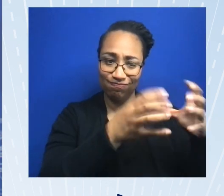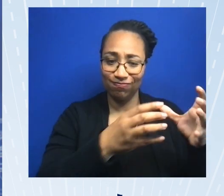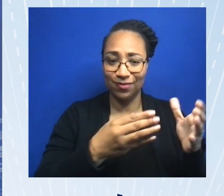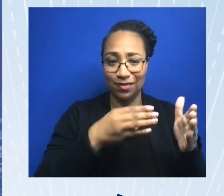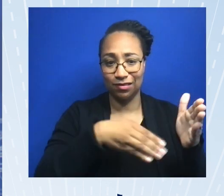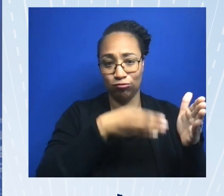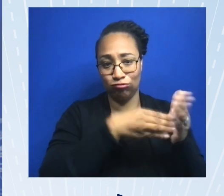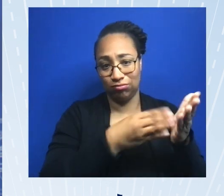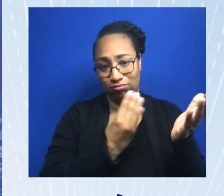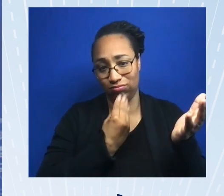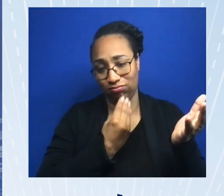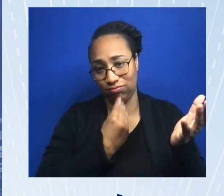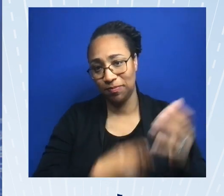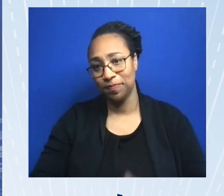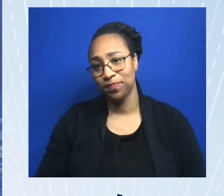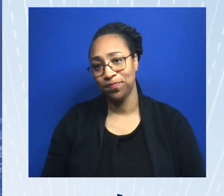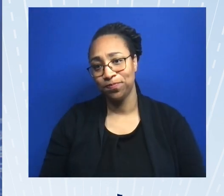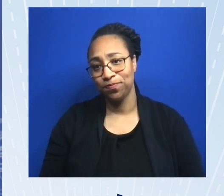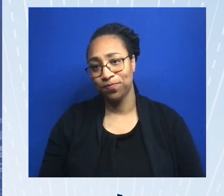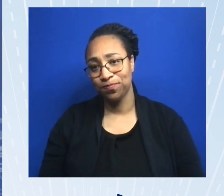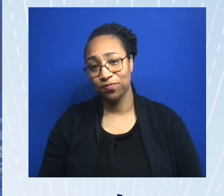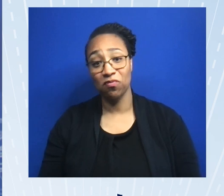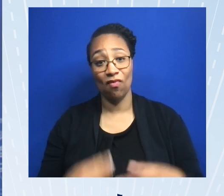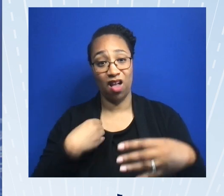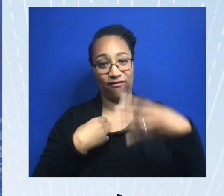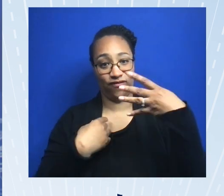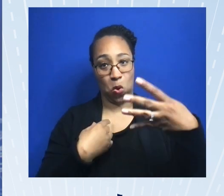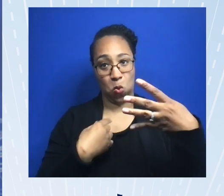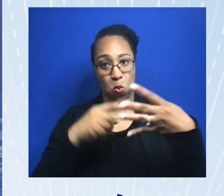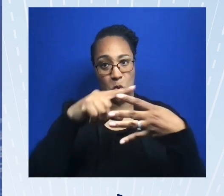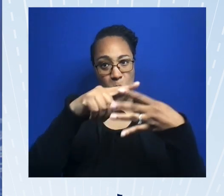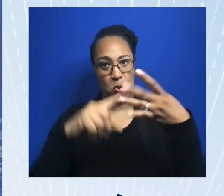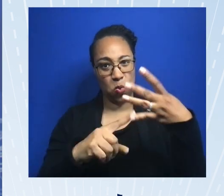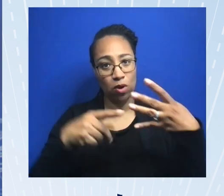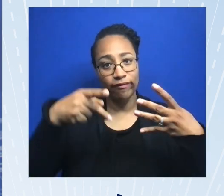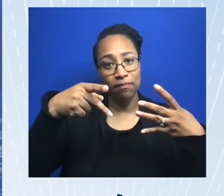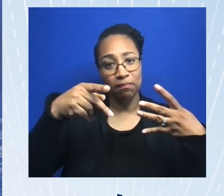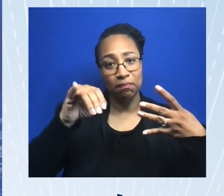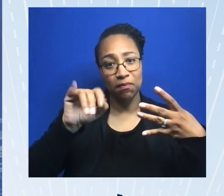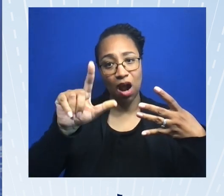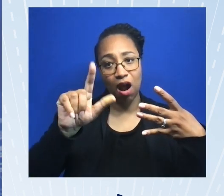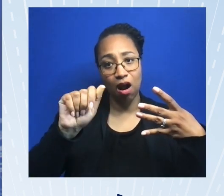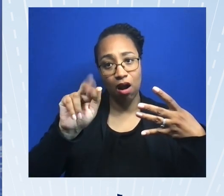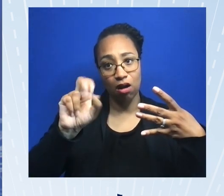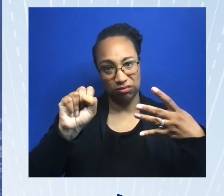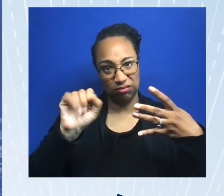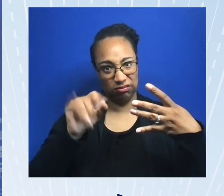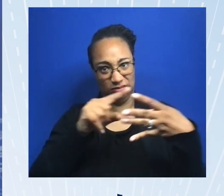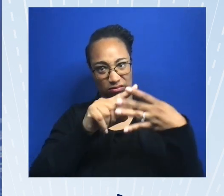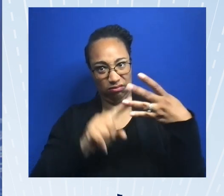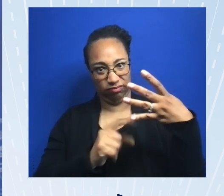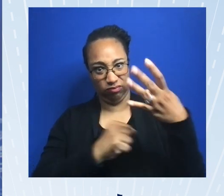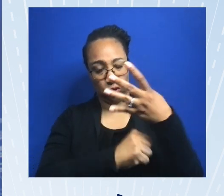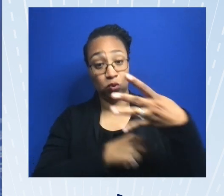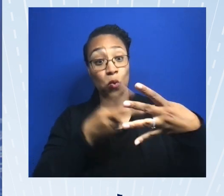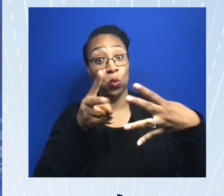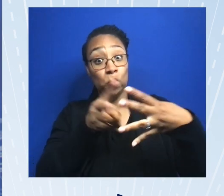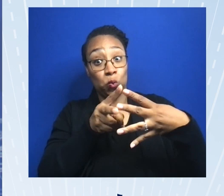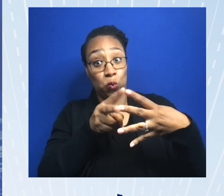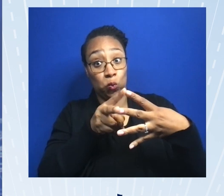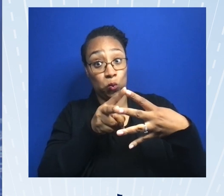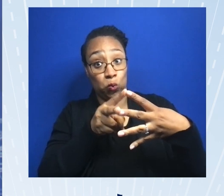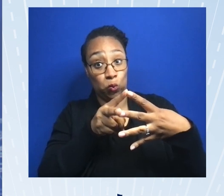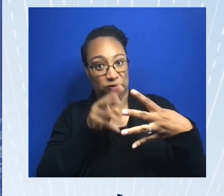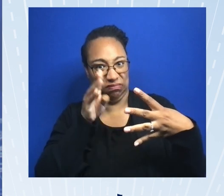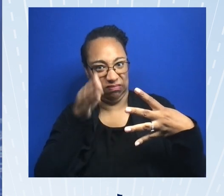few examples of actions we're announcing today. And White House Homeland Security Advisor, Dr. Liz Sherwood Randall, will address the